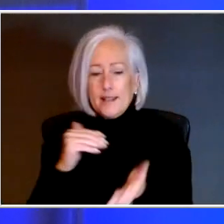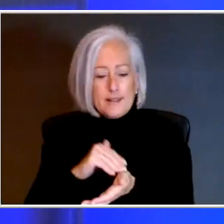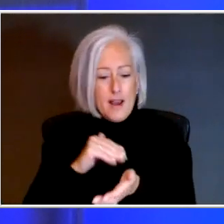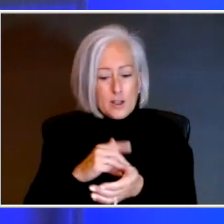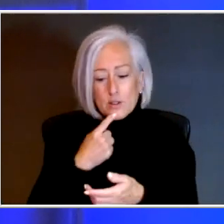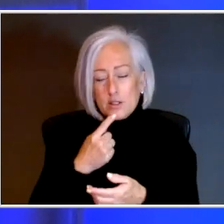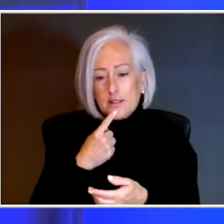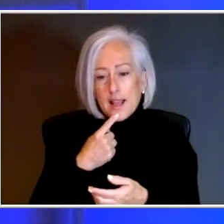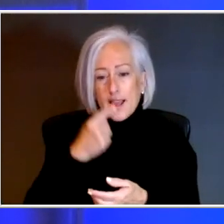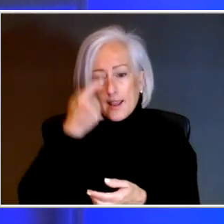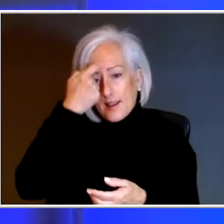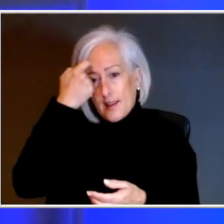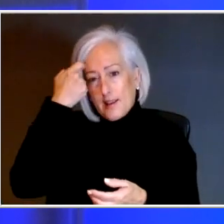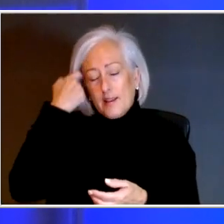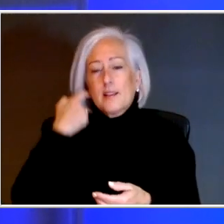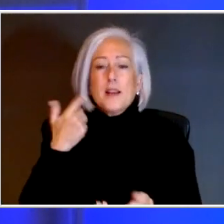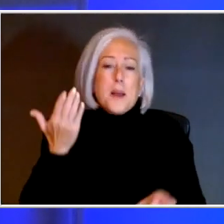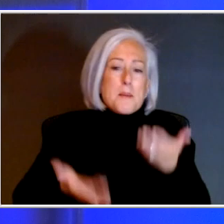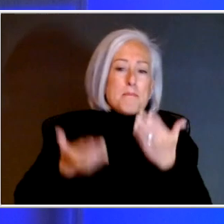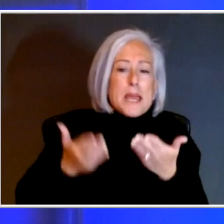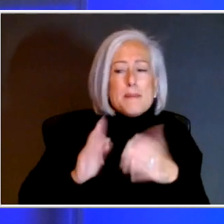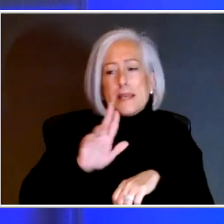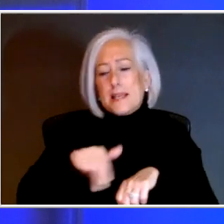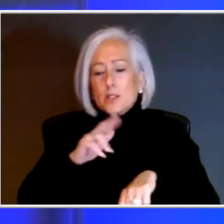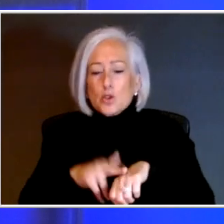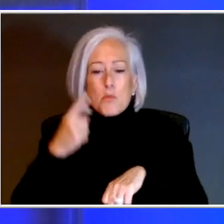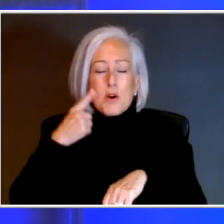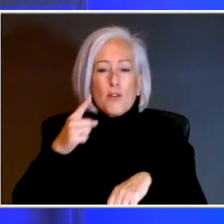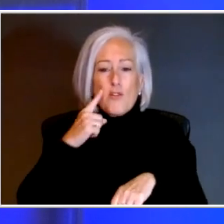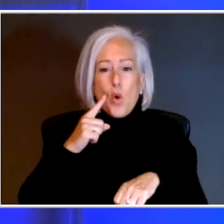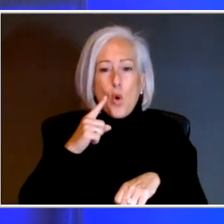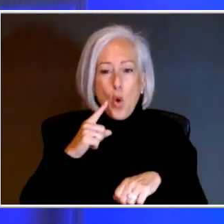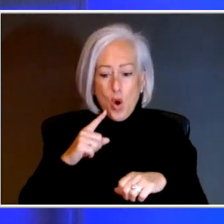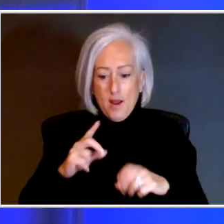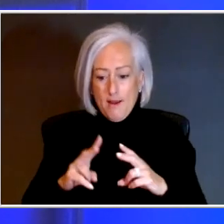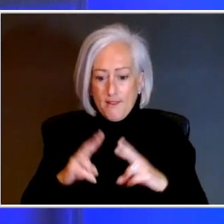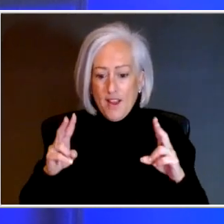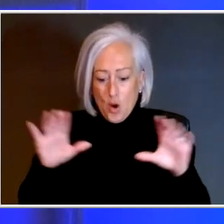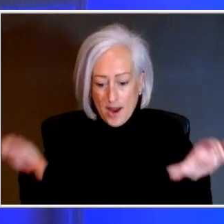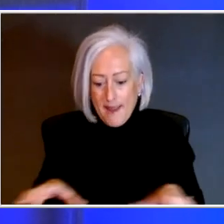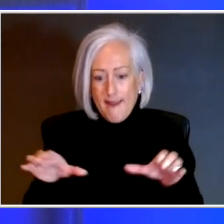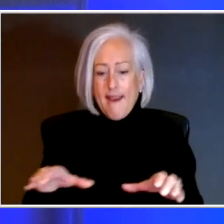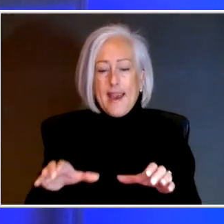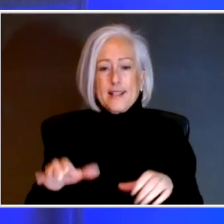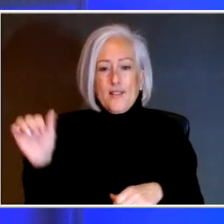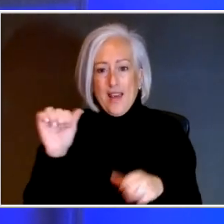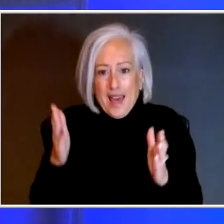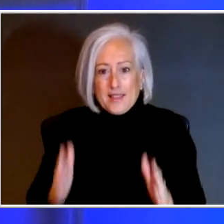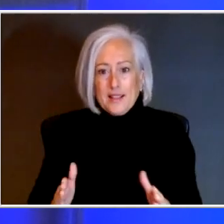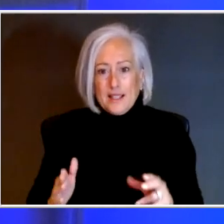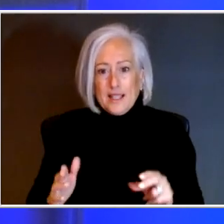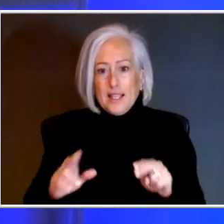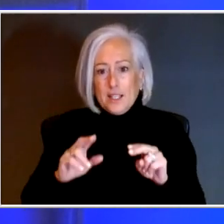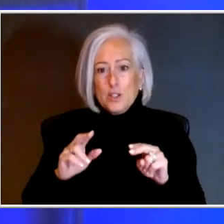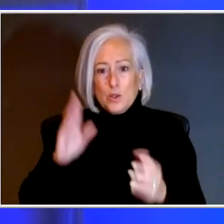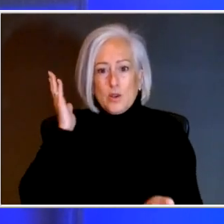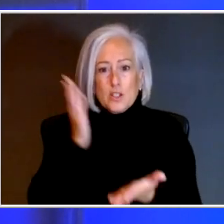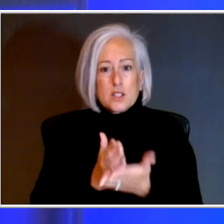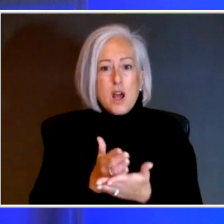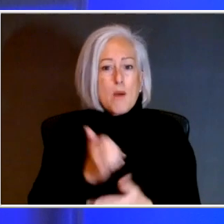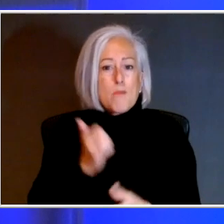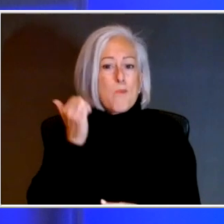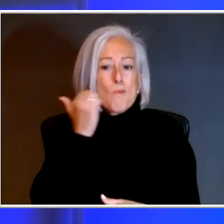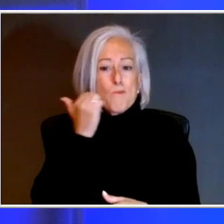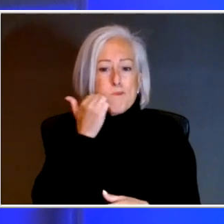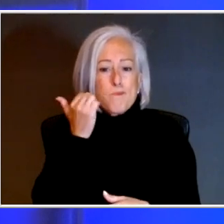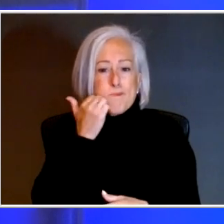that, maybe it's normal for a very active female athlete, say an adolescent athlete, to lose her menstrual cycle, which is an